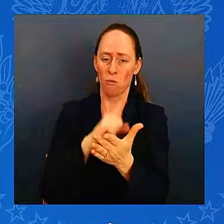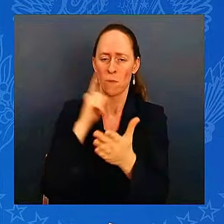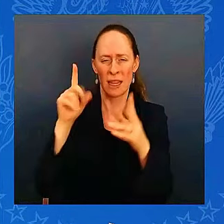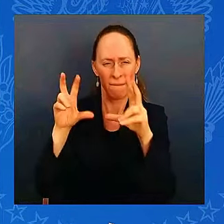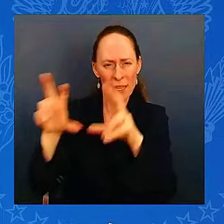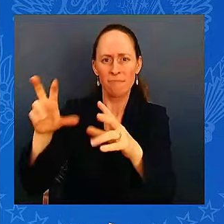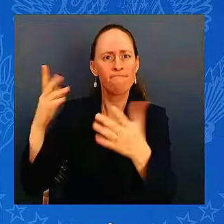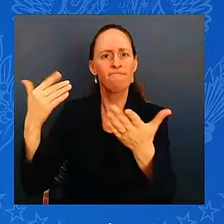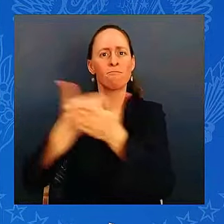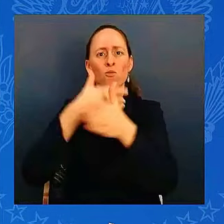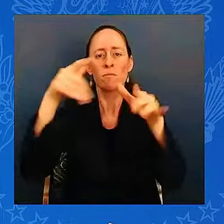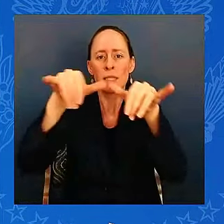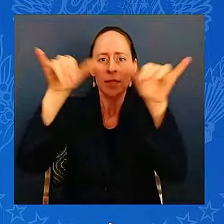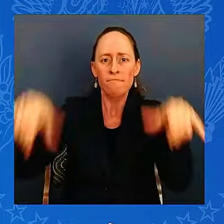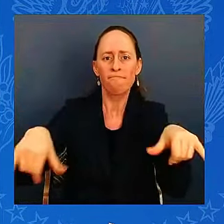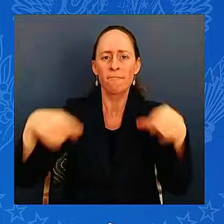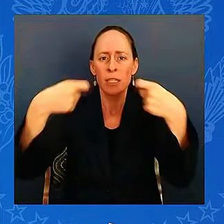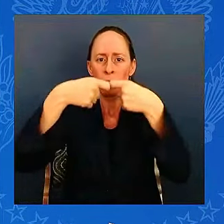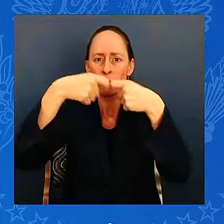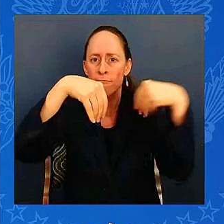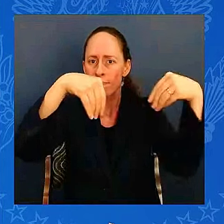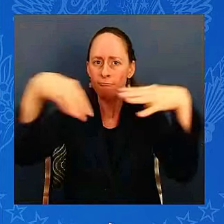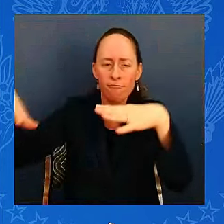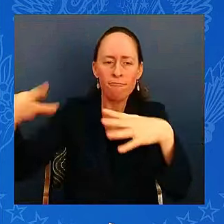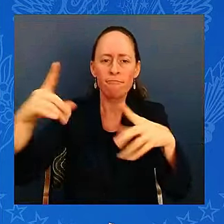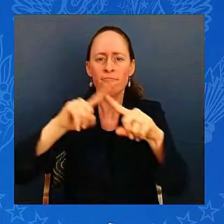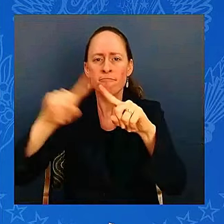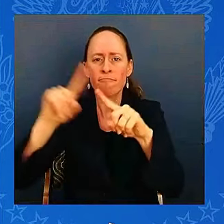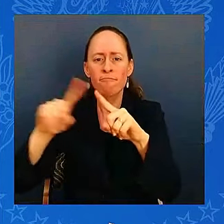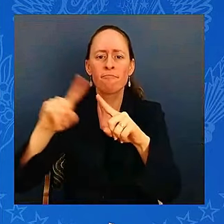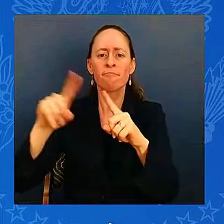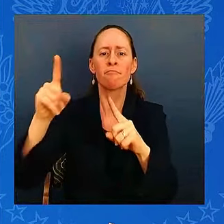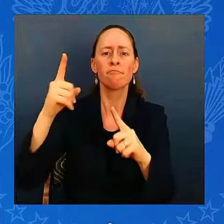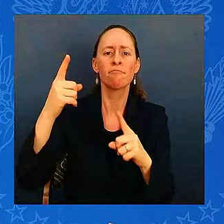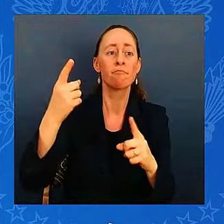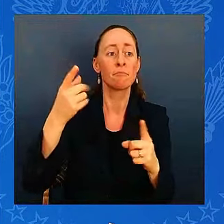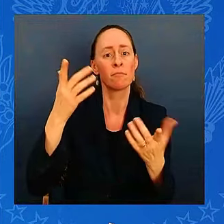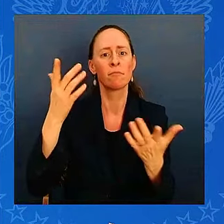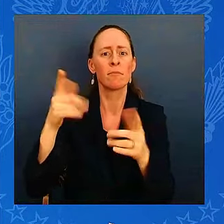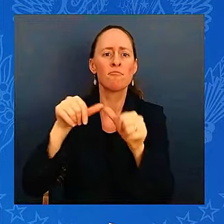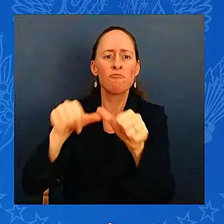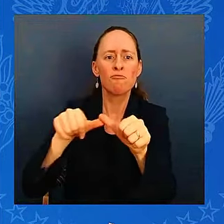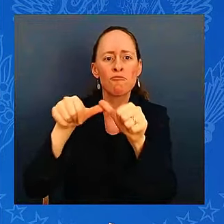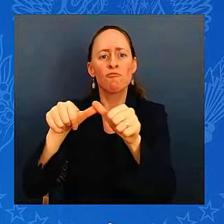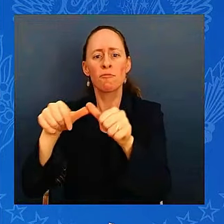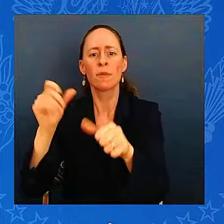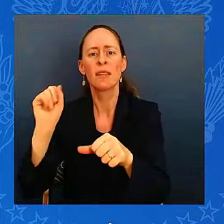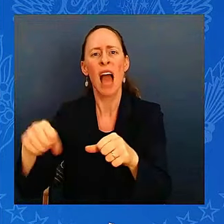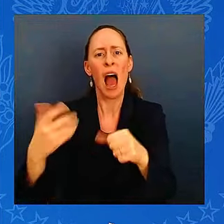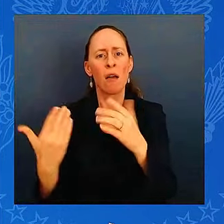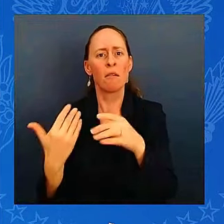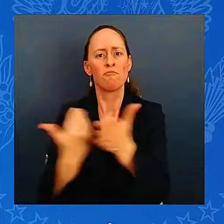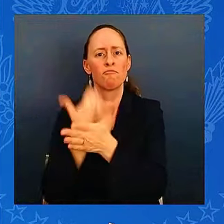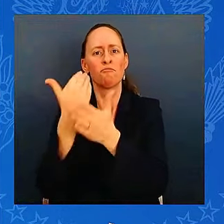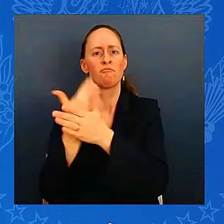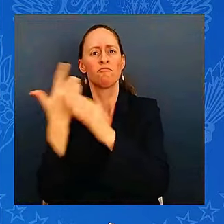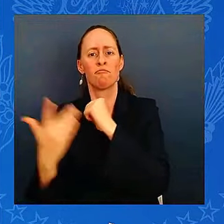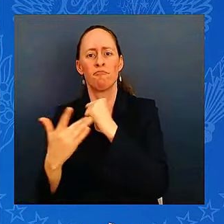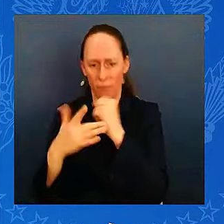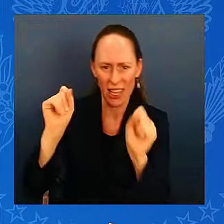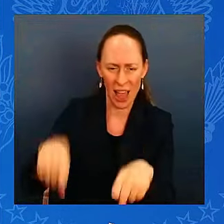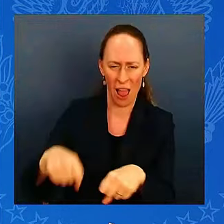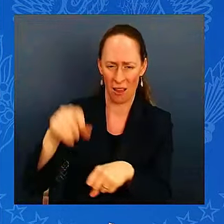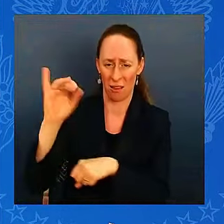cities to raise their climate ambitions, because Joe does understand that mayors are powerful allies in the climate